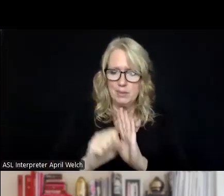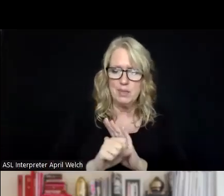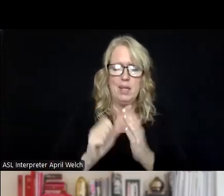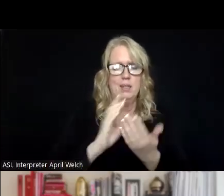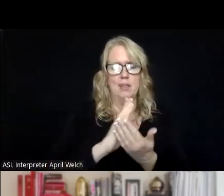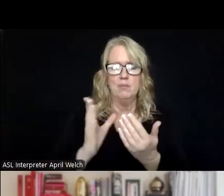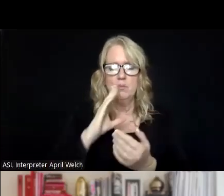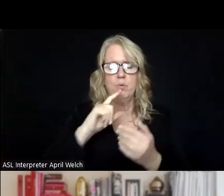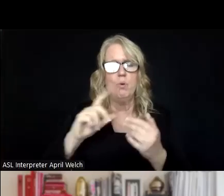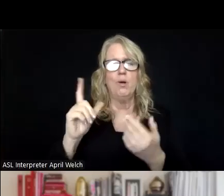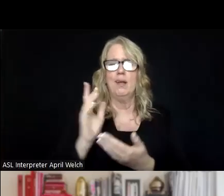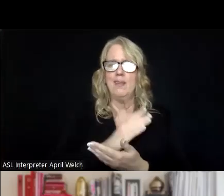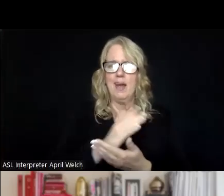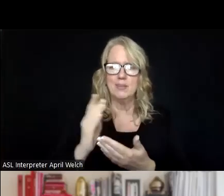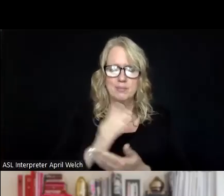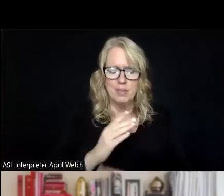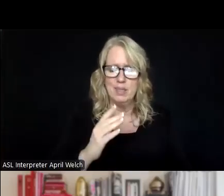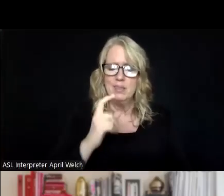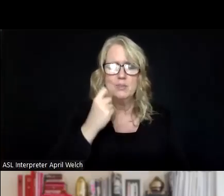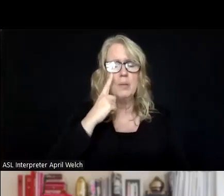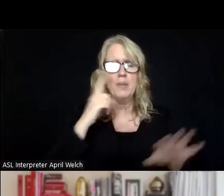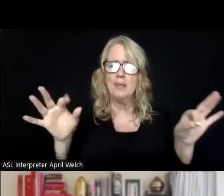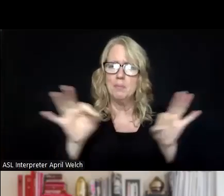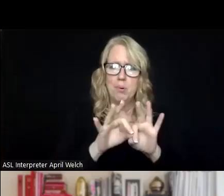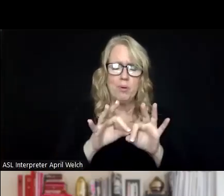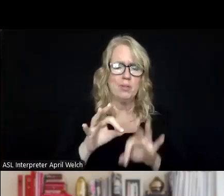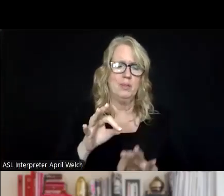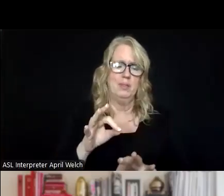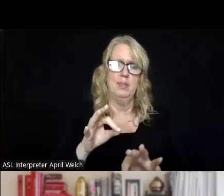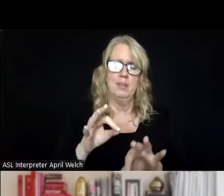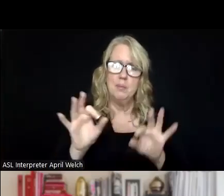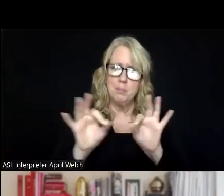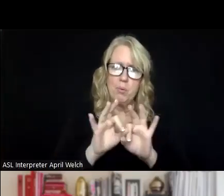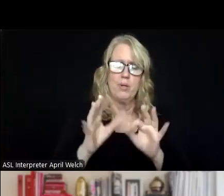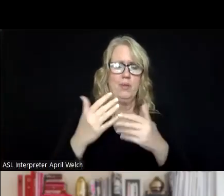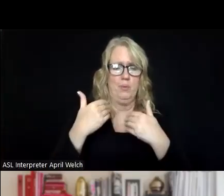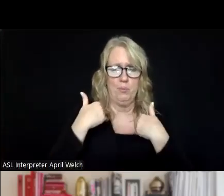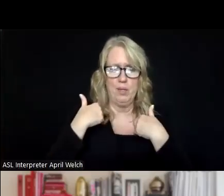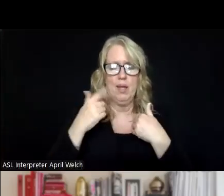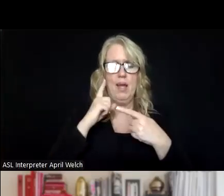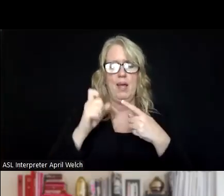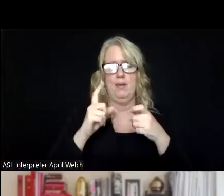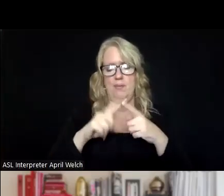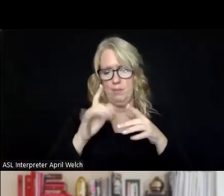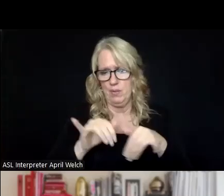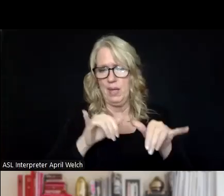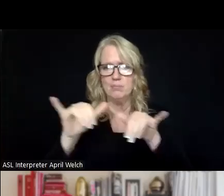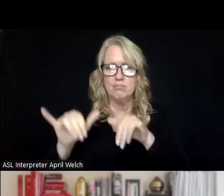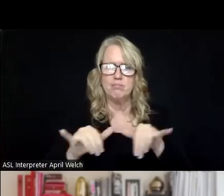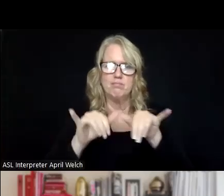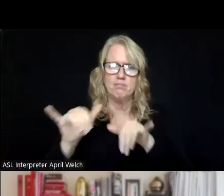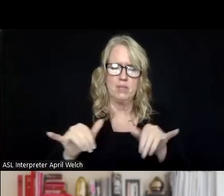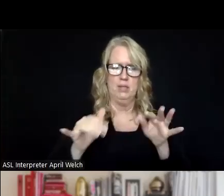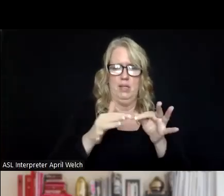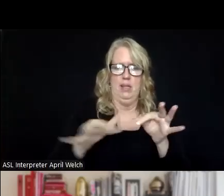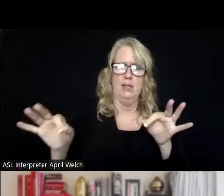of care. And that is vitally important that we have a common language,